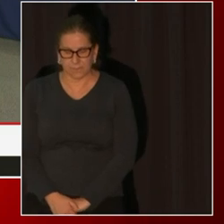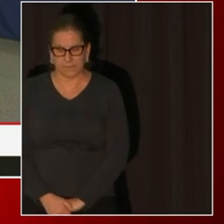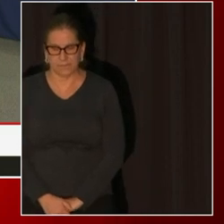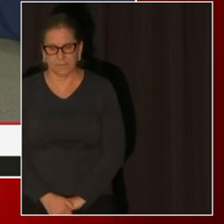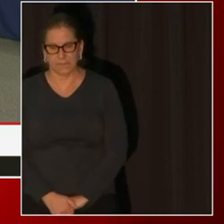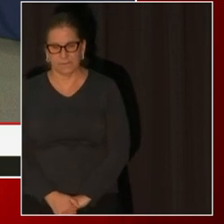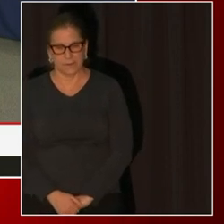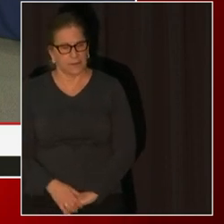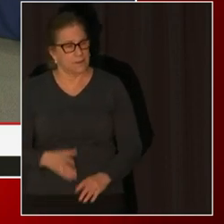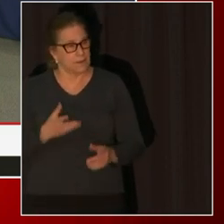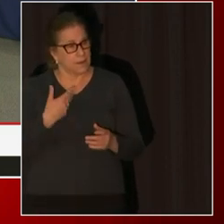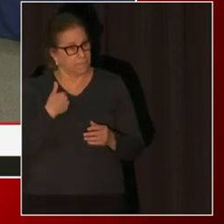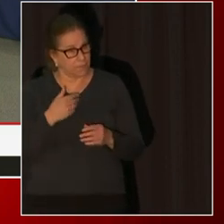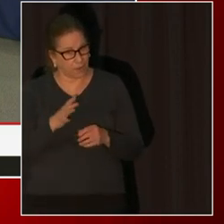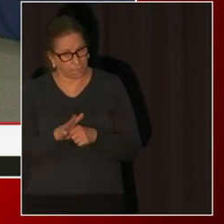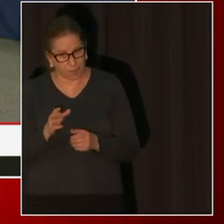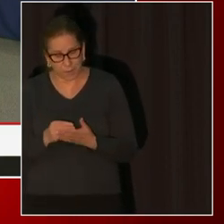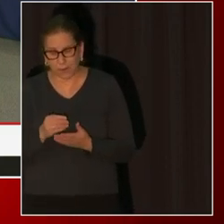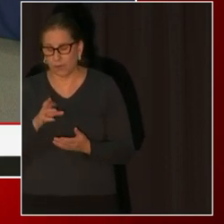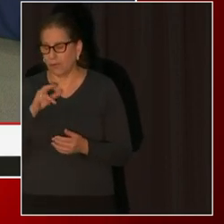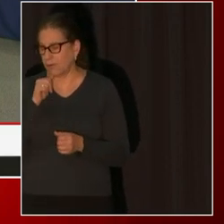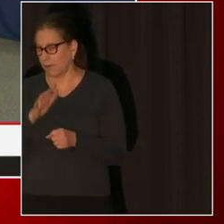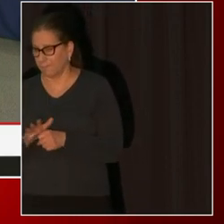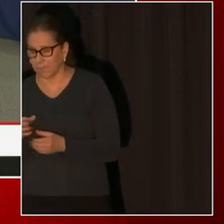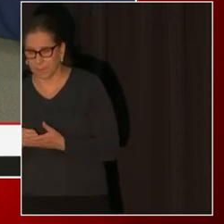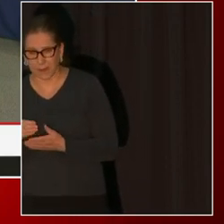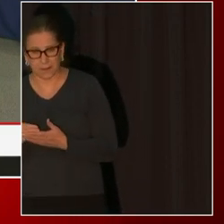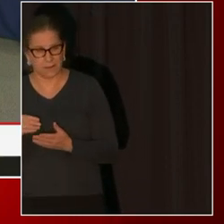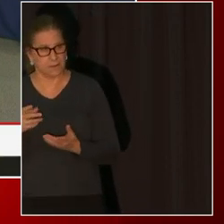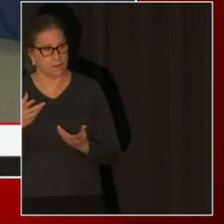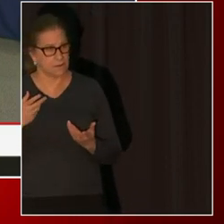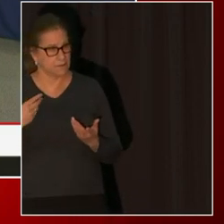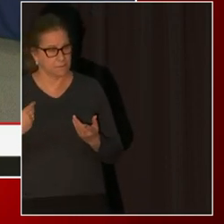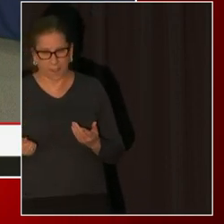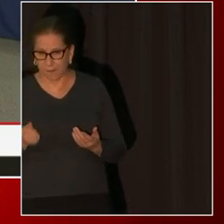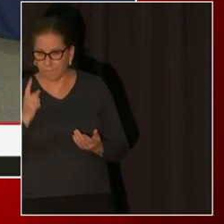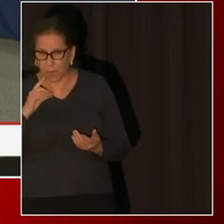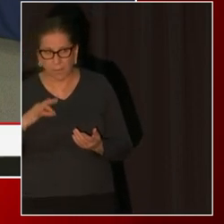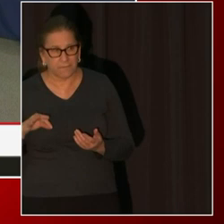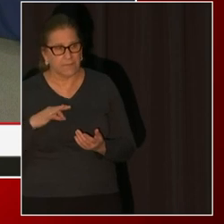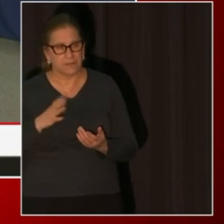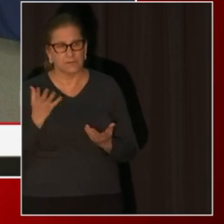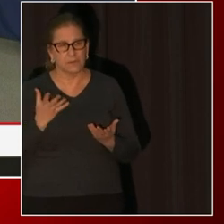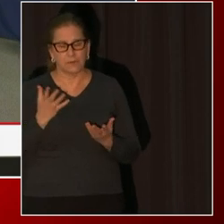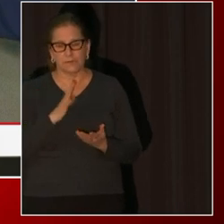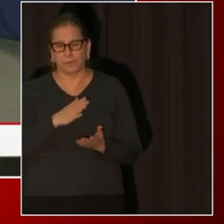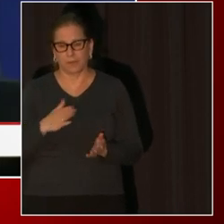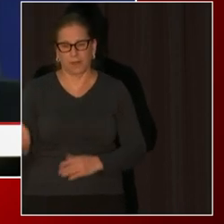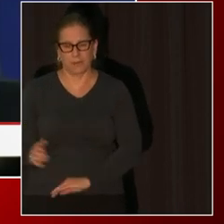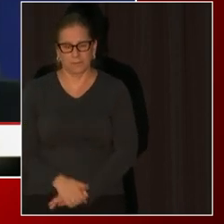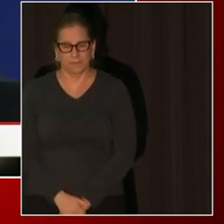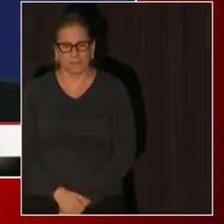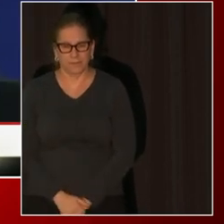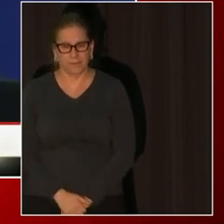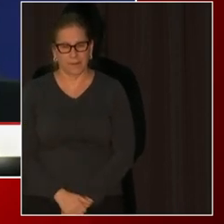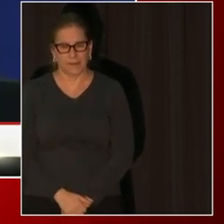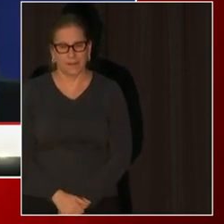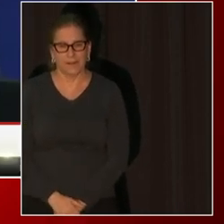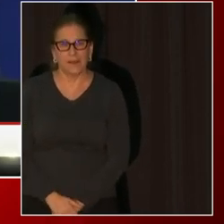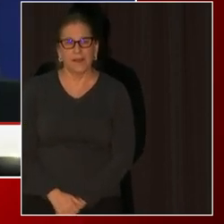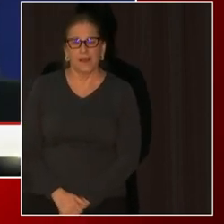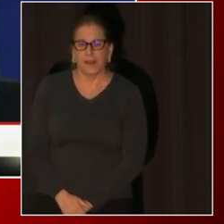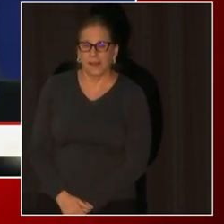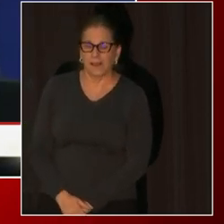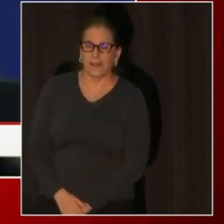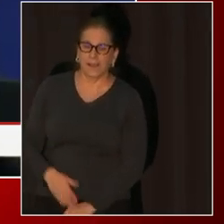automatically delay? Do you have to go back to the council? Just talk through how this is going to work. So we have had meetings with DOES and discussions